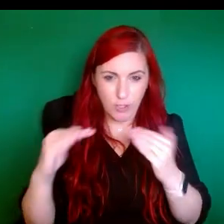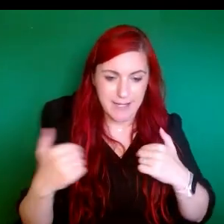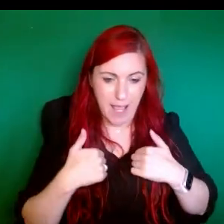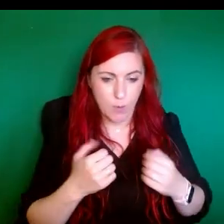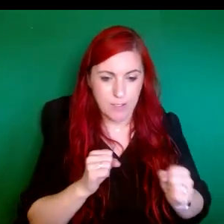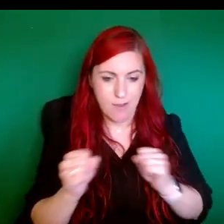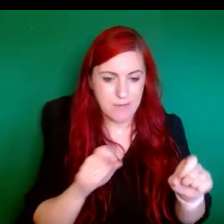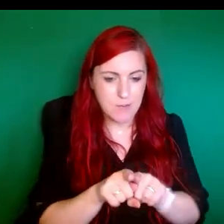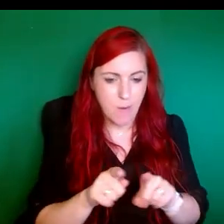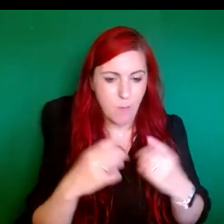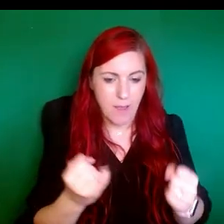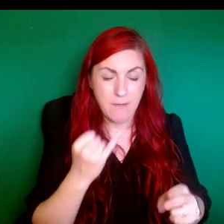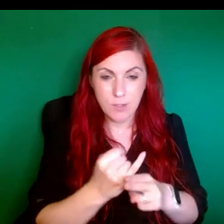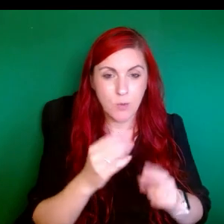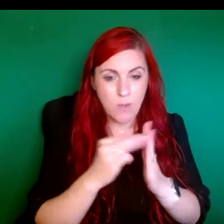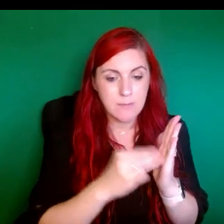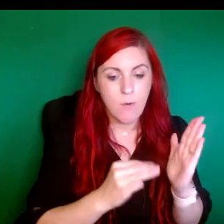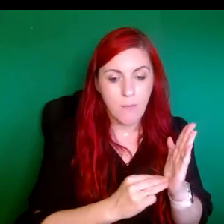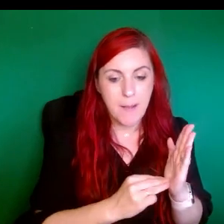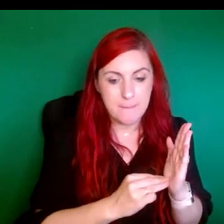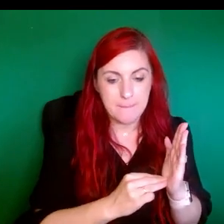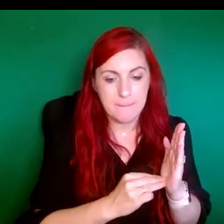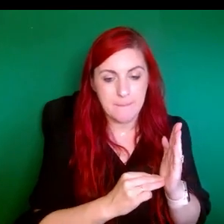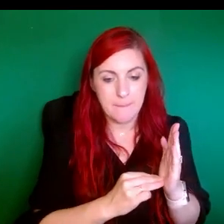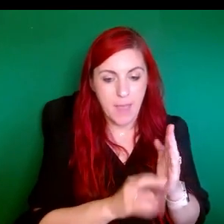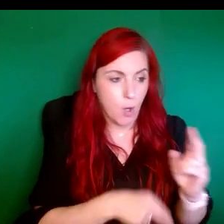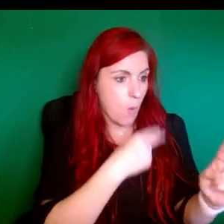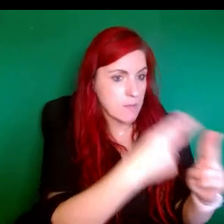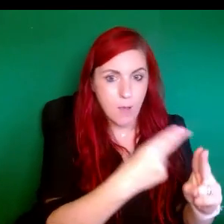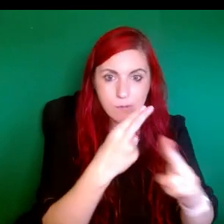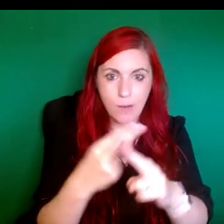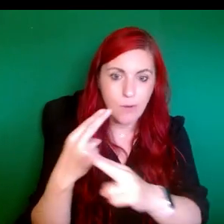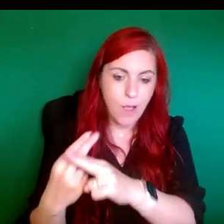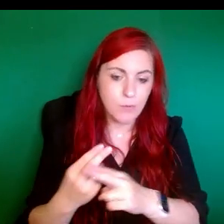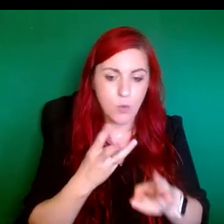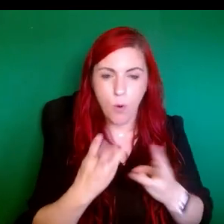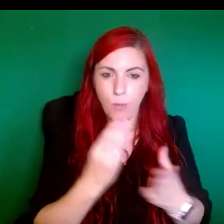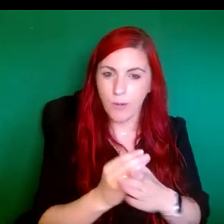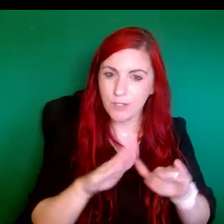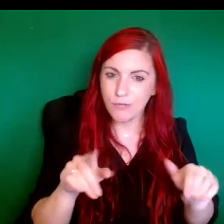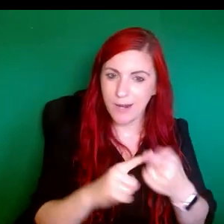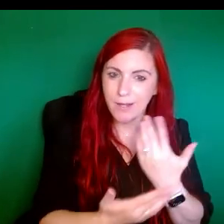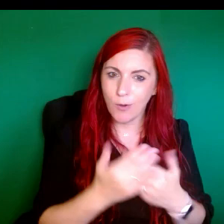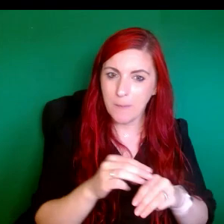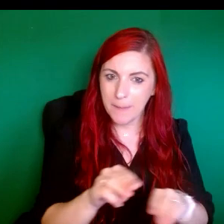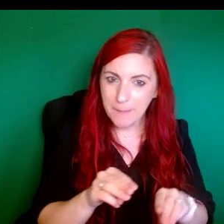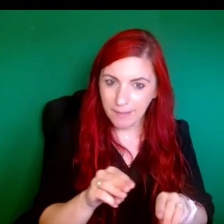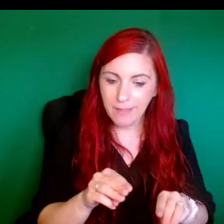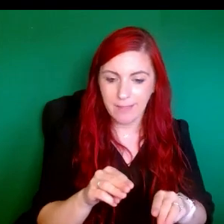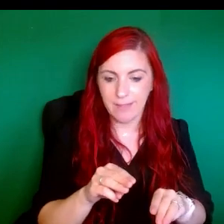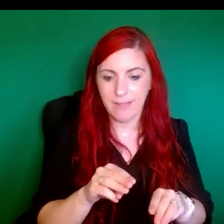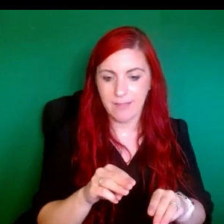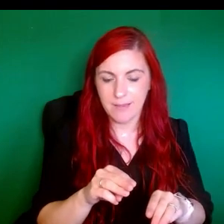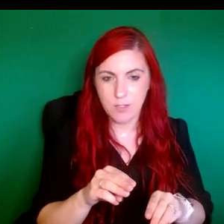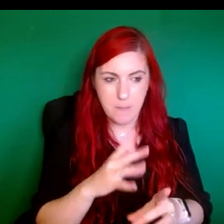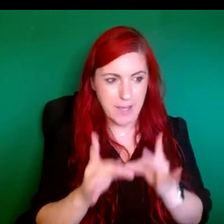goes out to work with children and young people to see what healthy and unhealthy relationships are. And when we're trying to